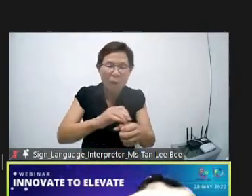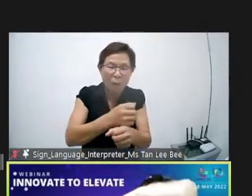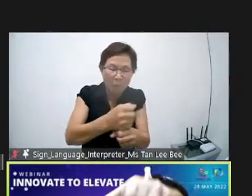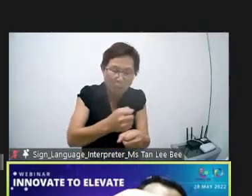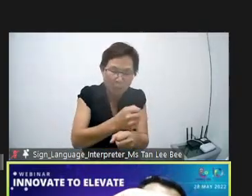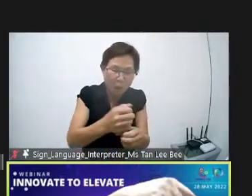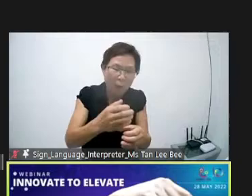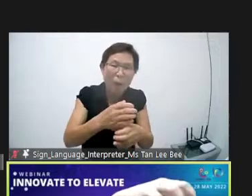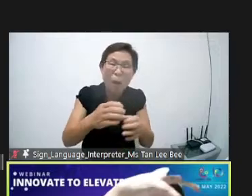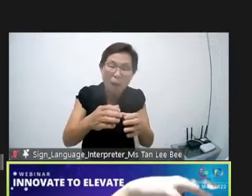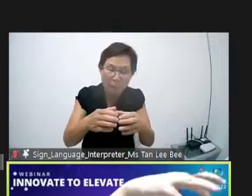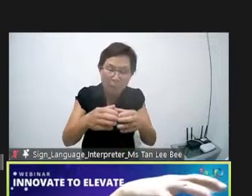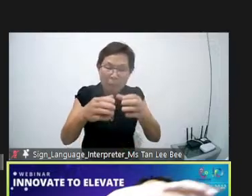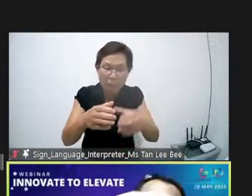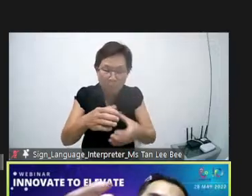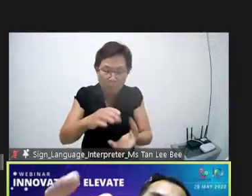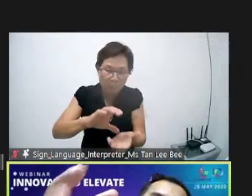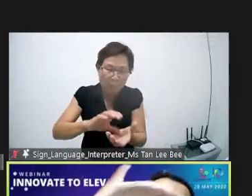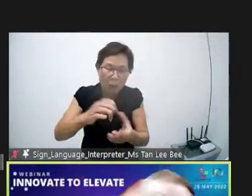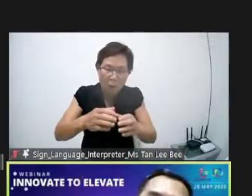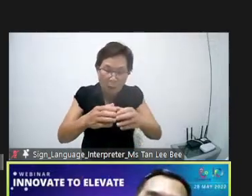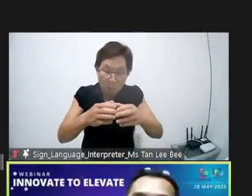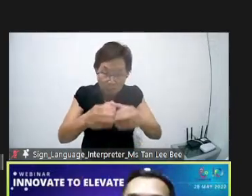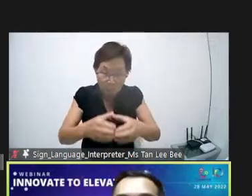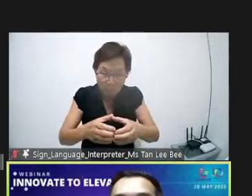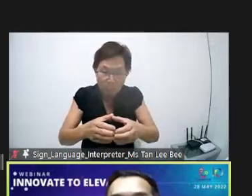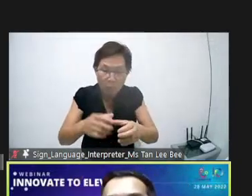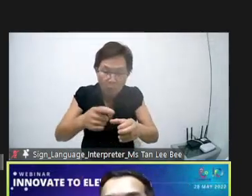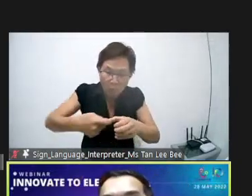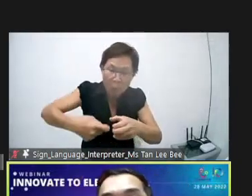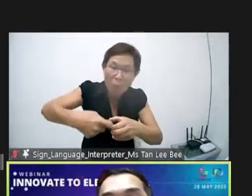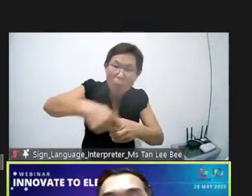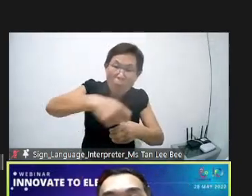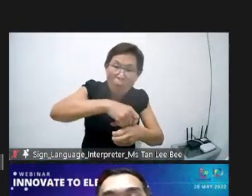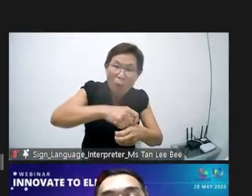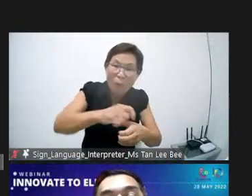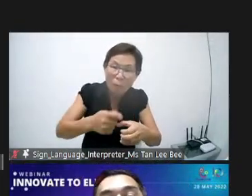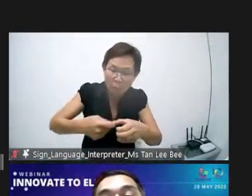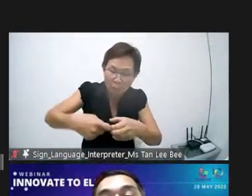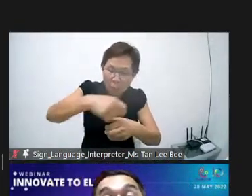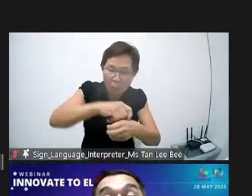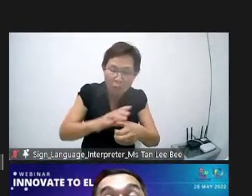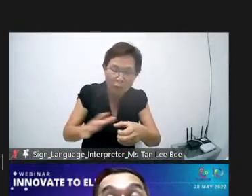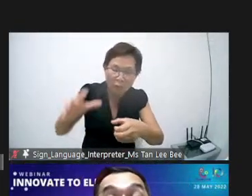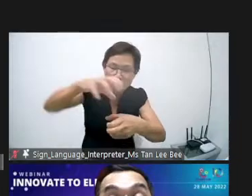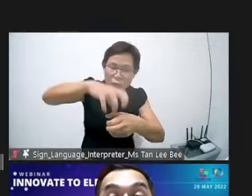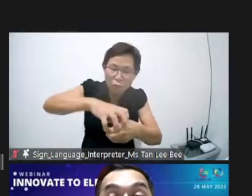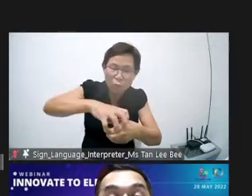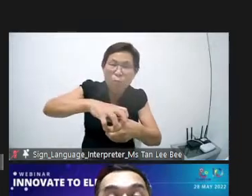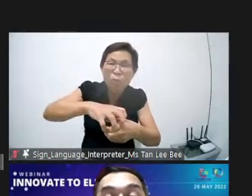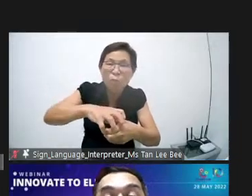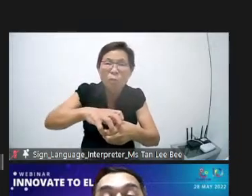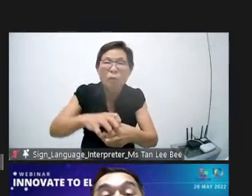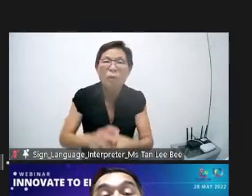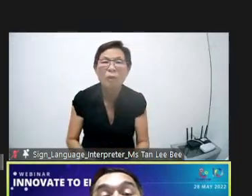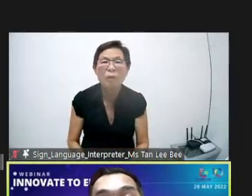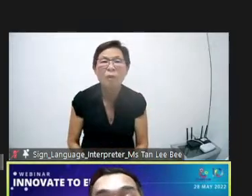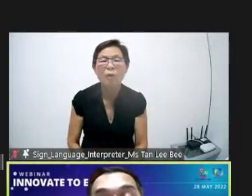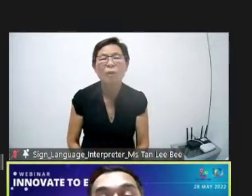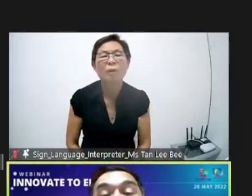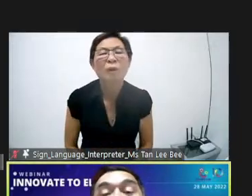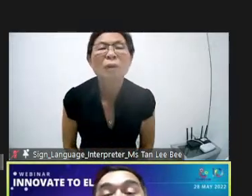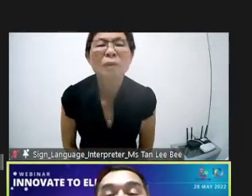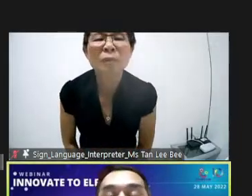the lid at the top of it, we can put this one. This is very simple one. And the last one. Yeah, this one is very,